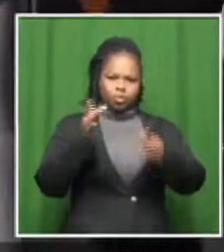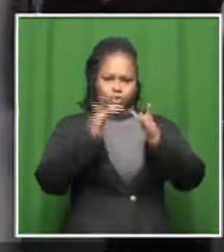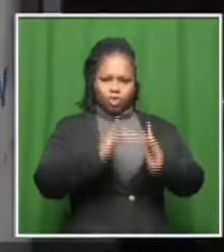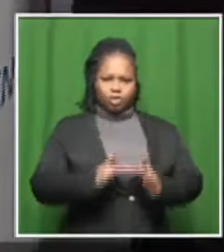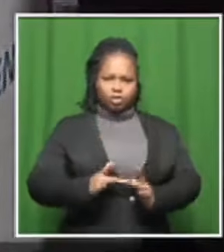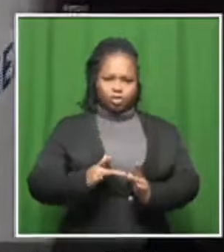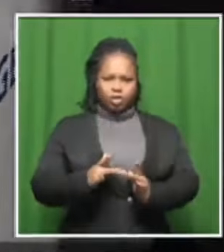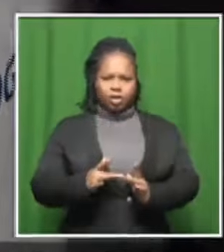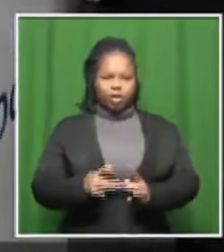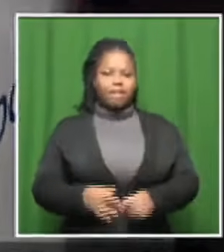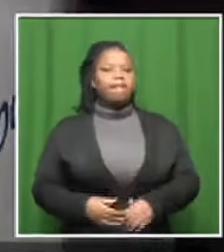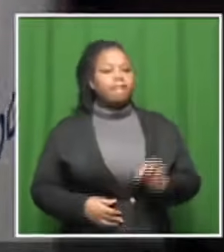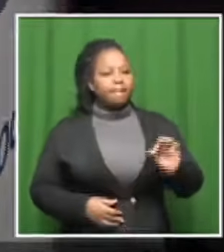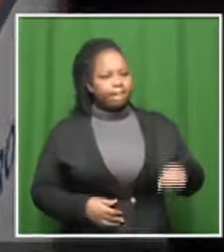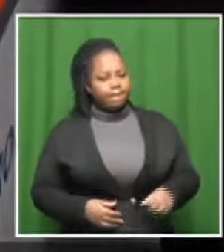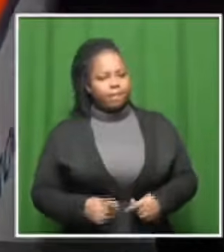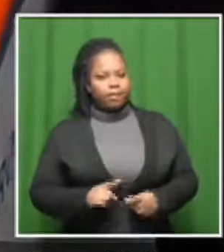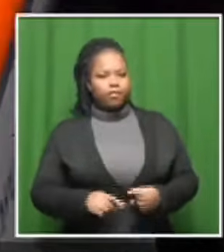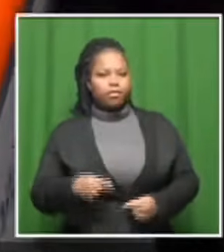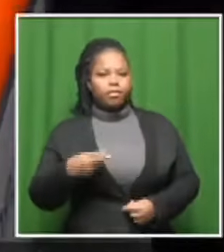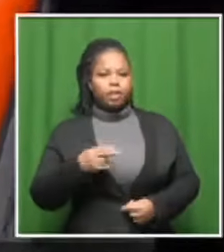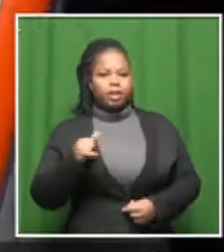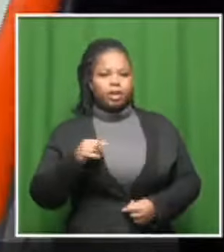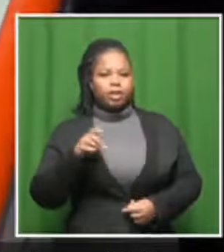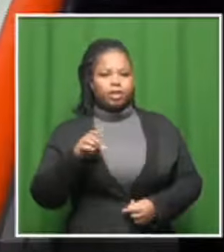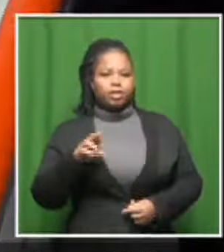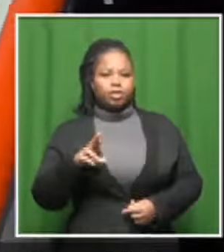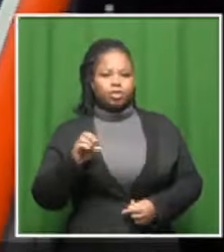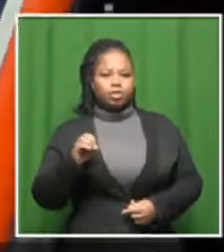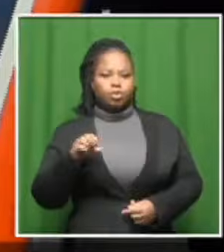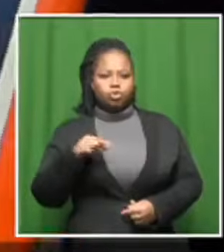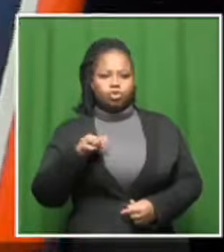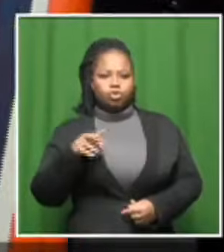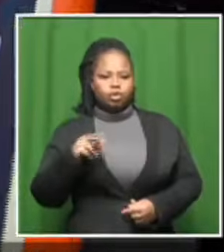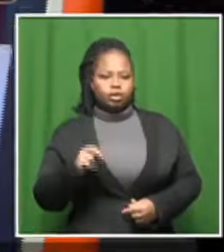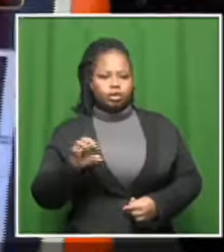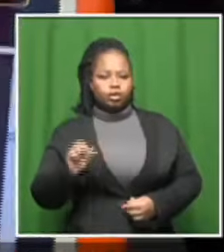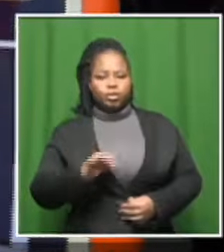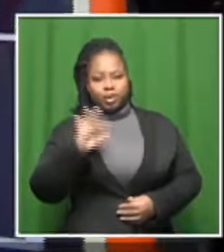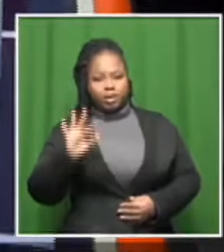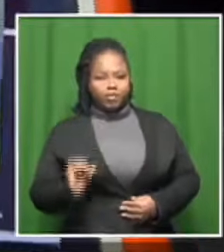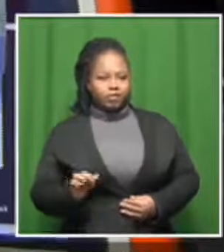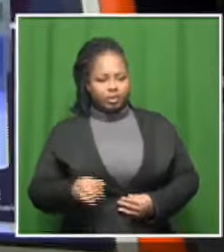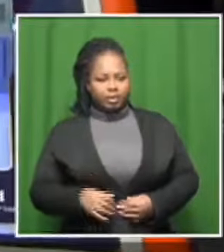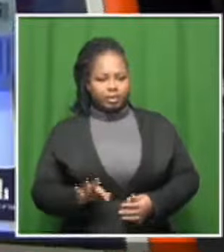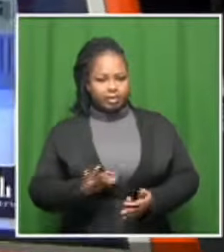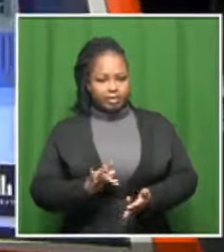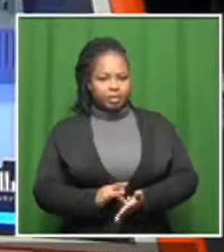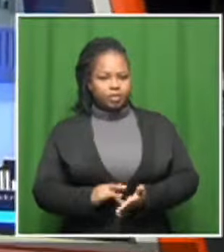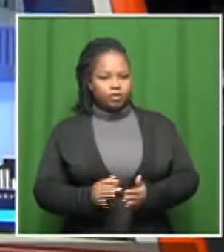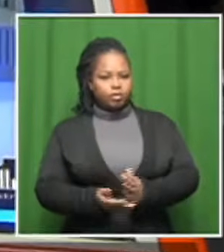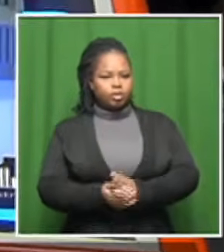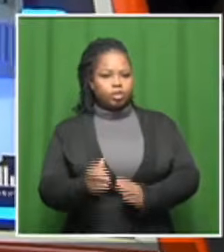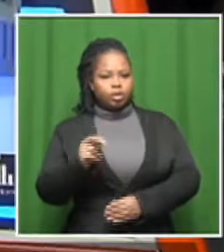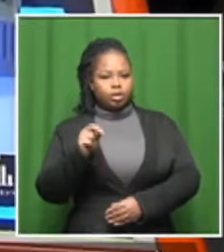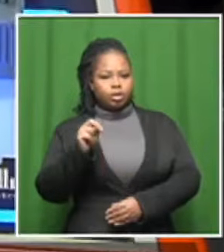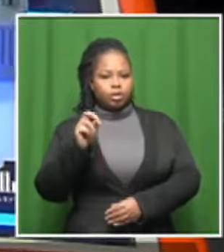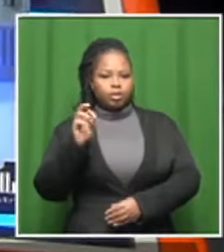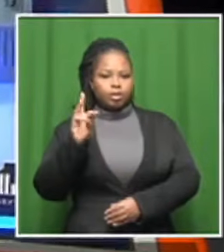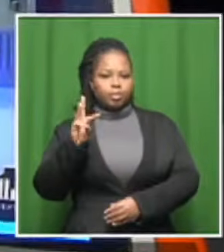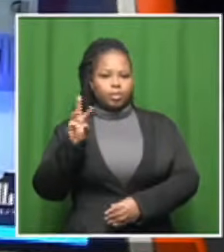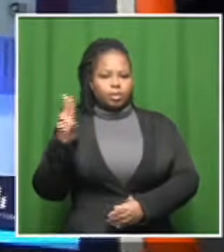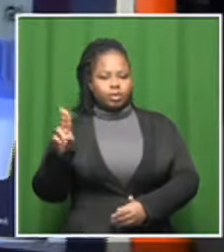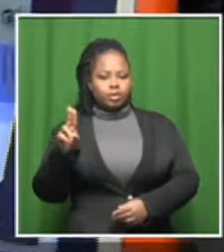so we are from Hydrogen South Africa Infrastructure Center of Competence. We are co-hosted by Northwest University and